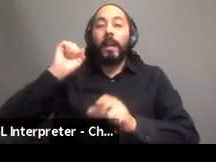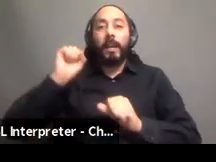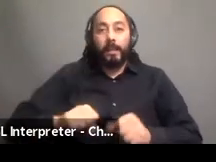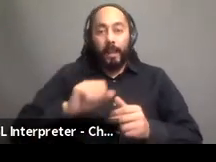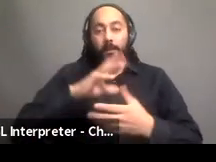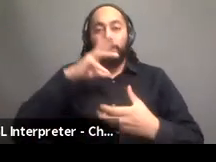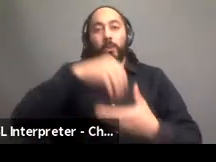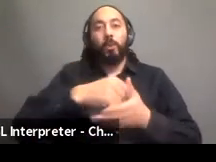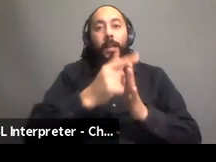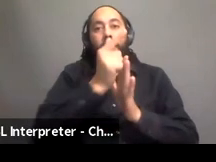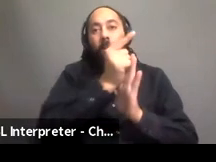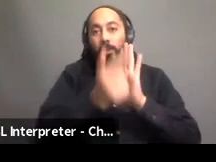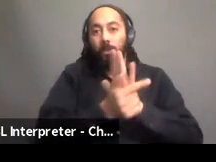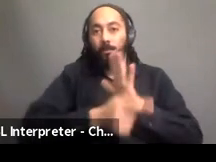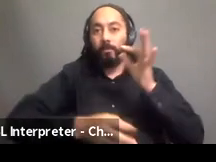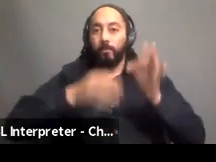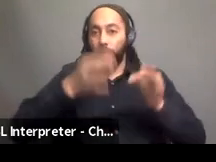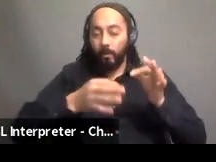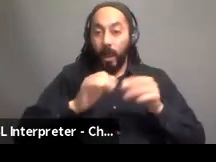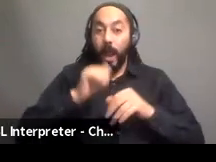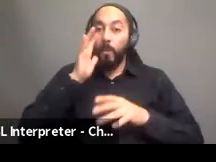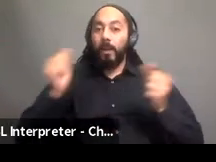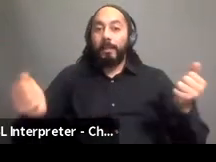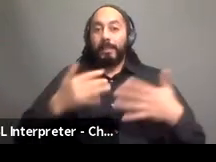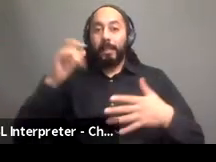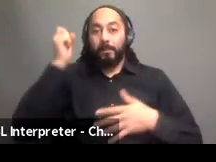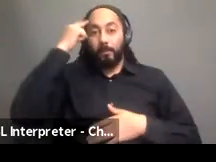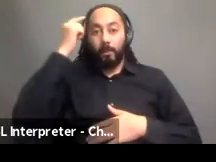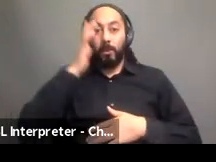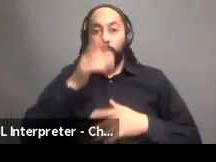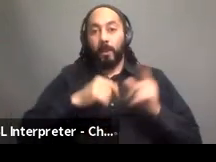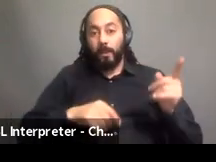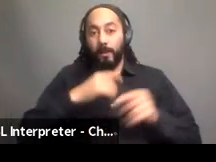And that could mean that's going to scare the employer a little bit into